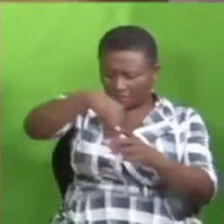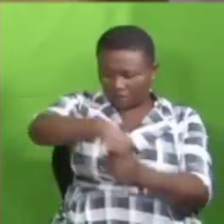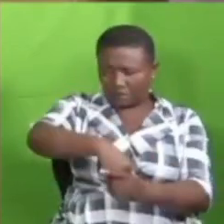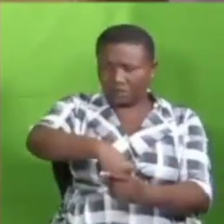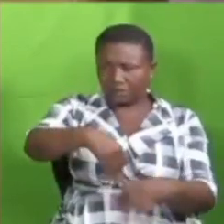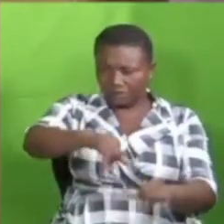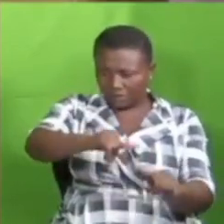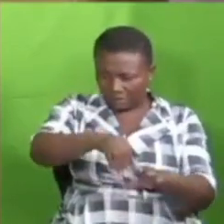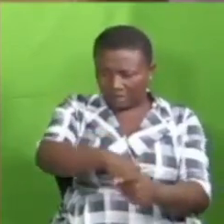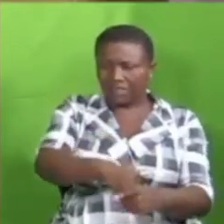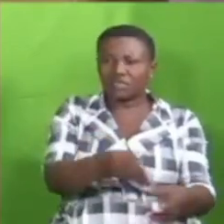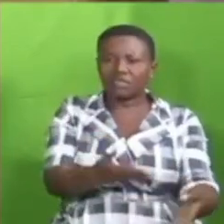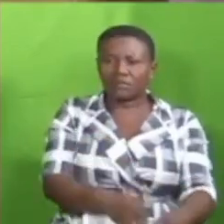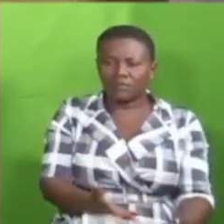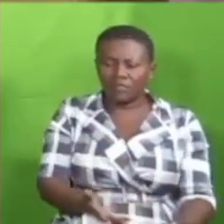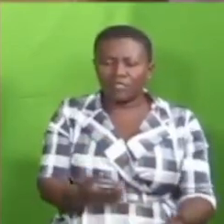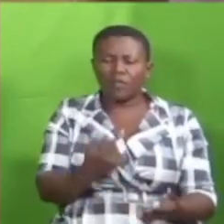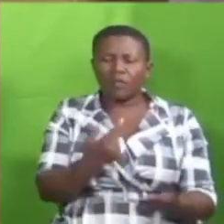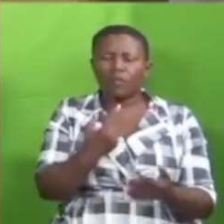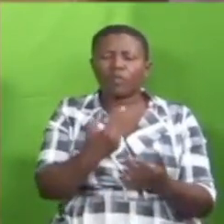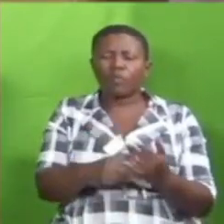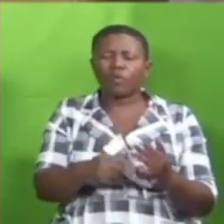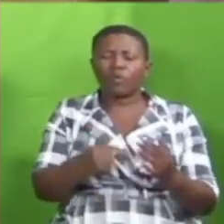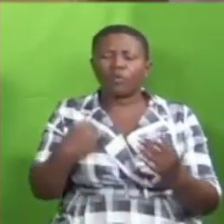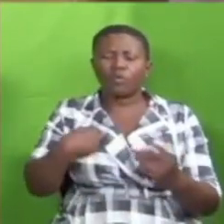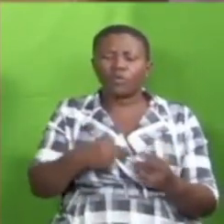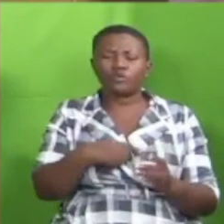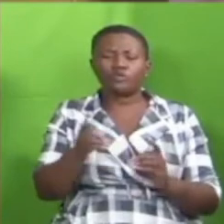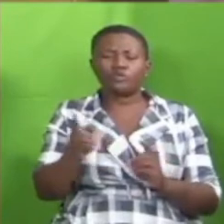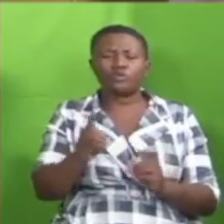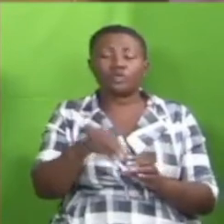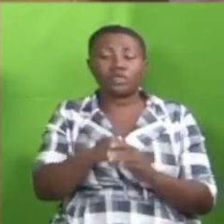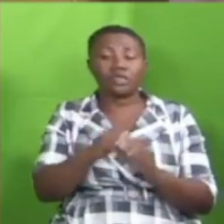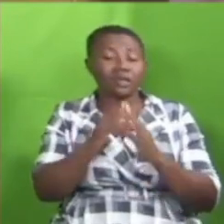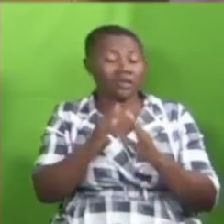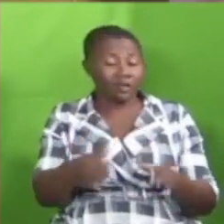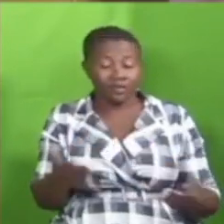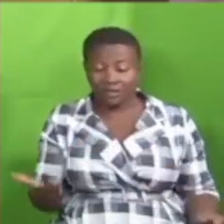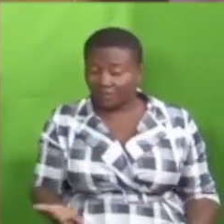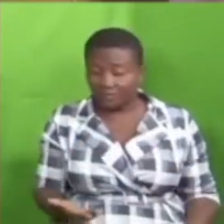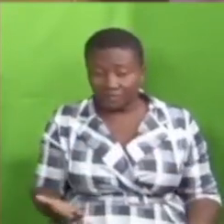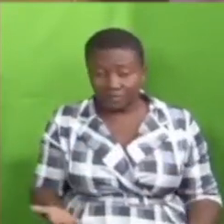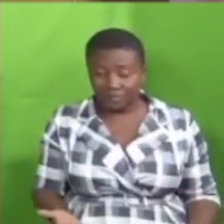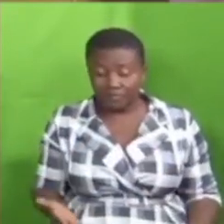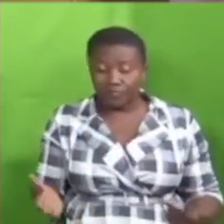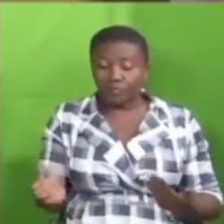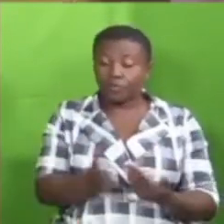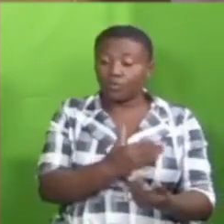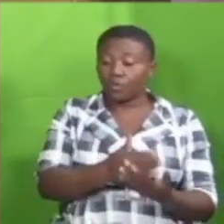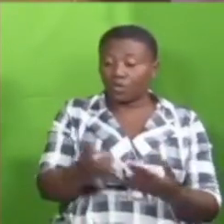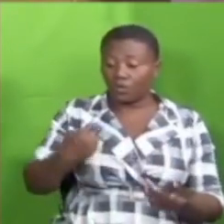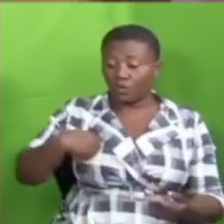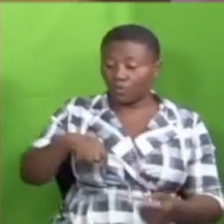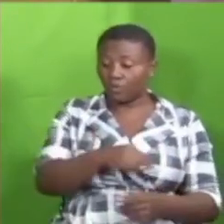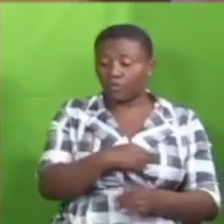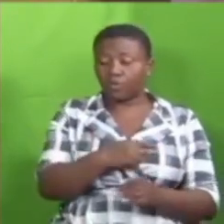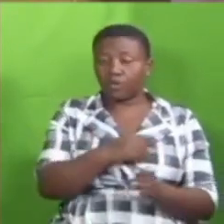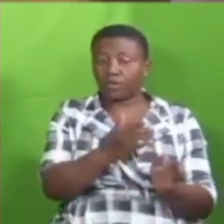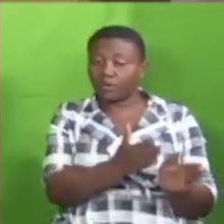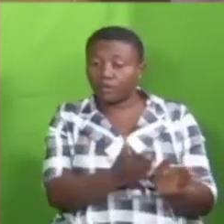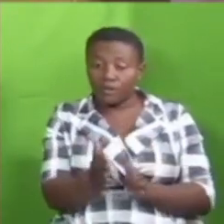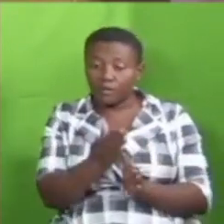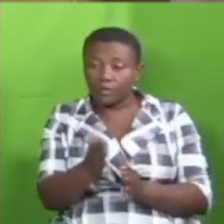to what we do in this House, whether we are prepared